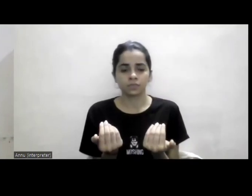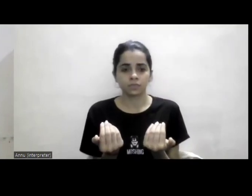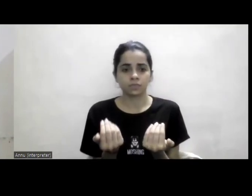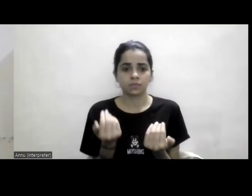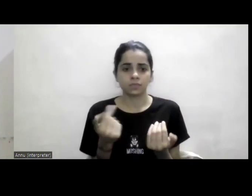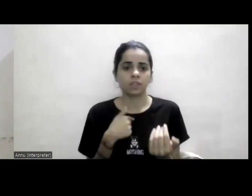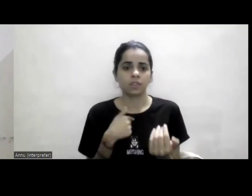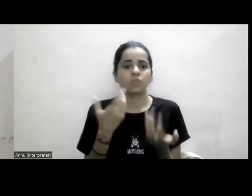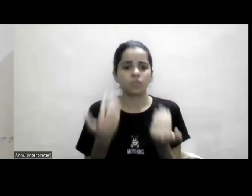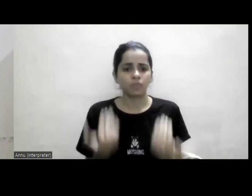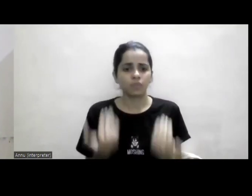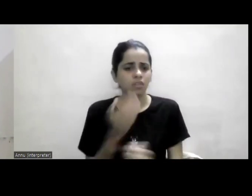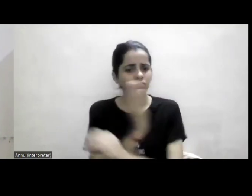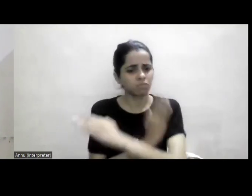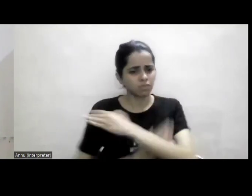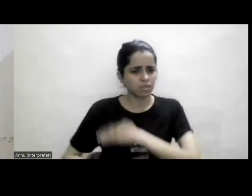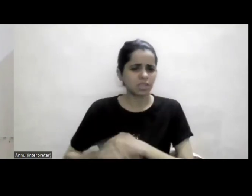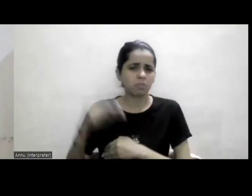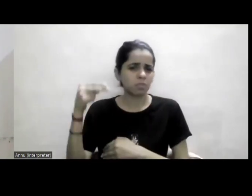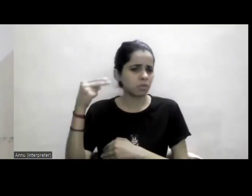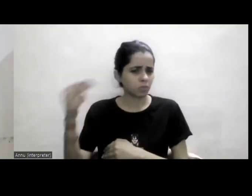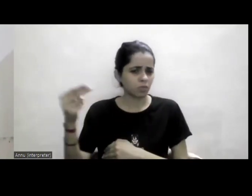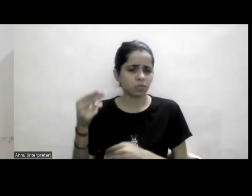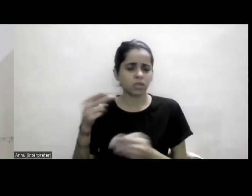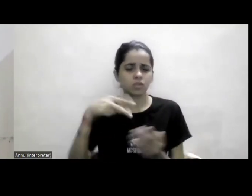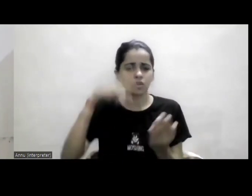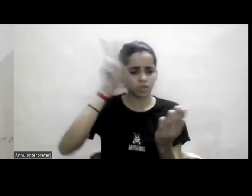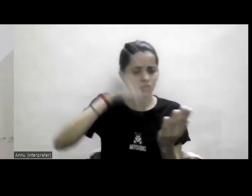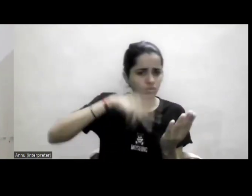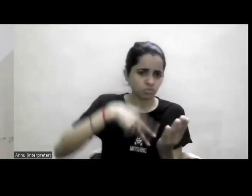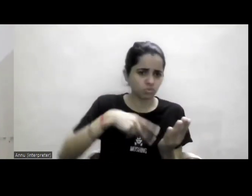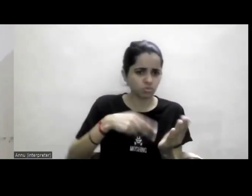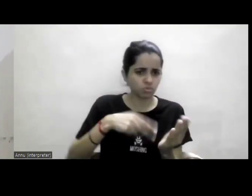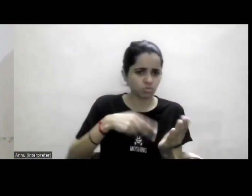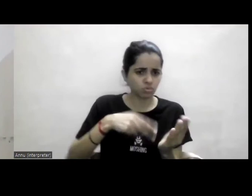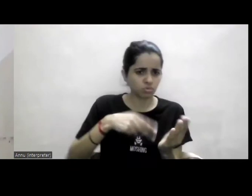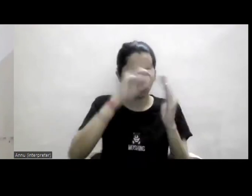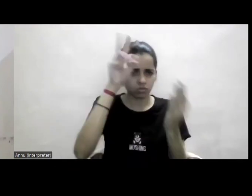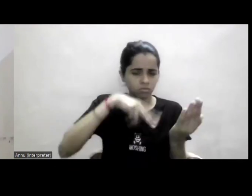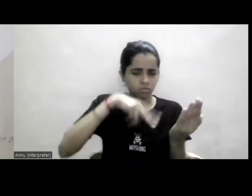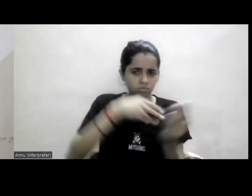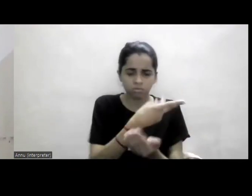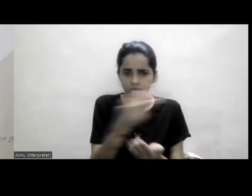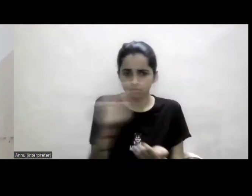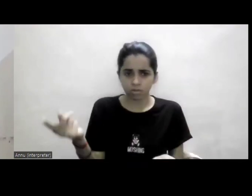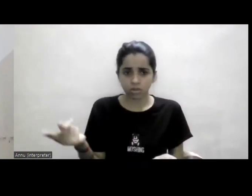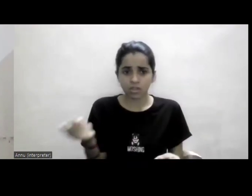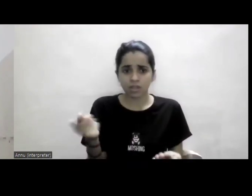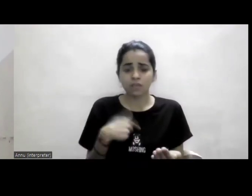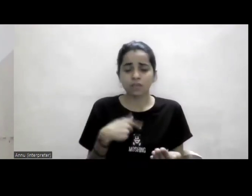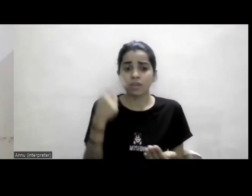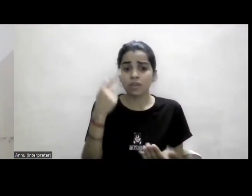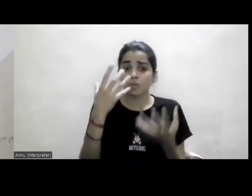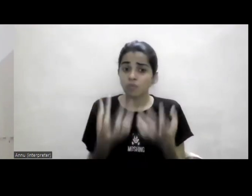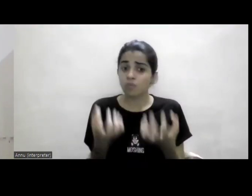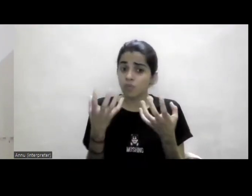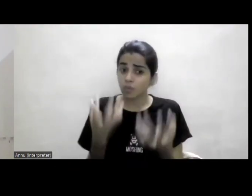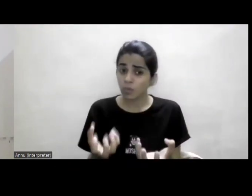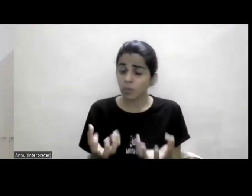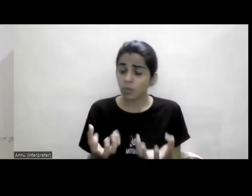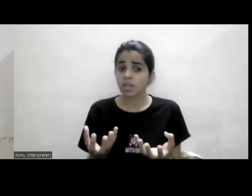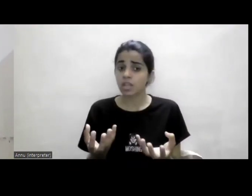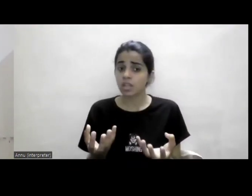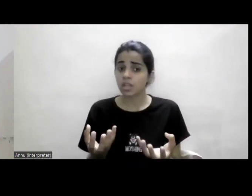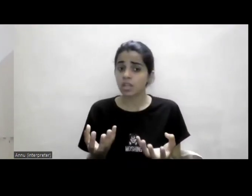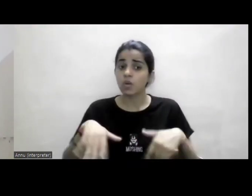we as disability, you know, students, disability studies students, should, you know, reread a lot of texts.